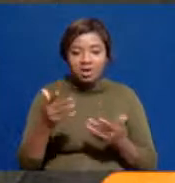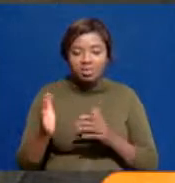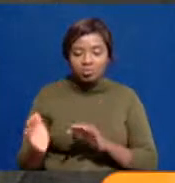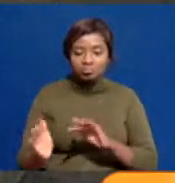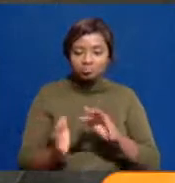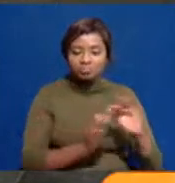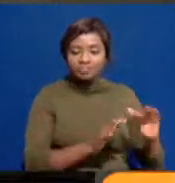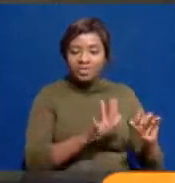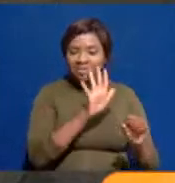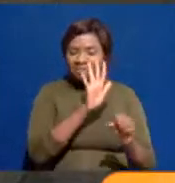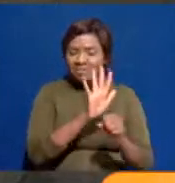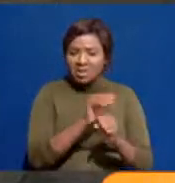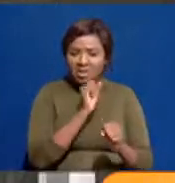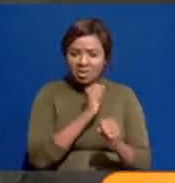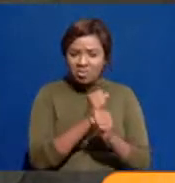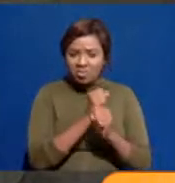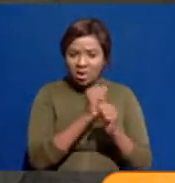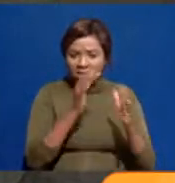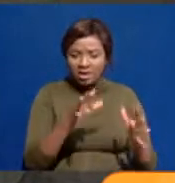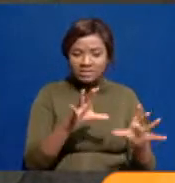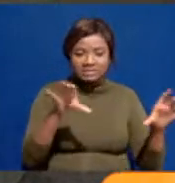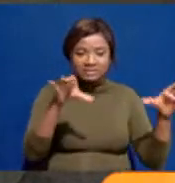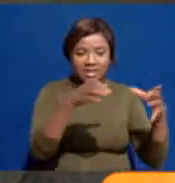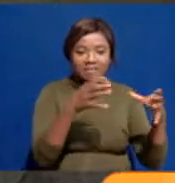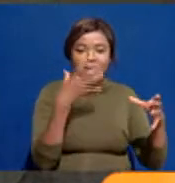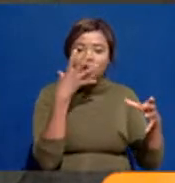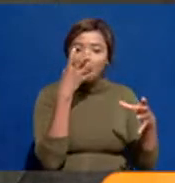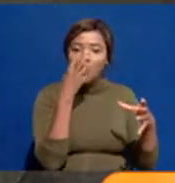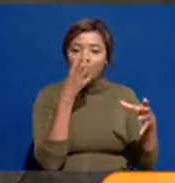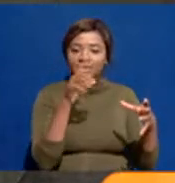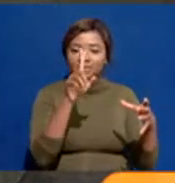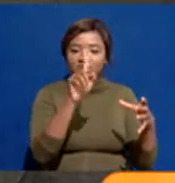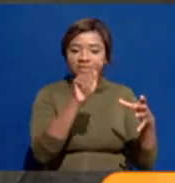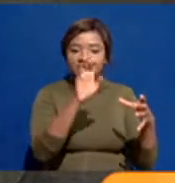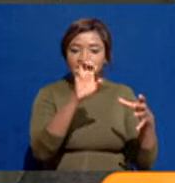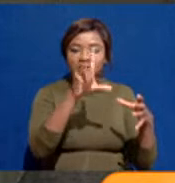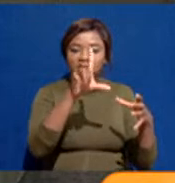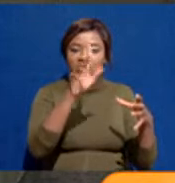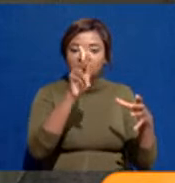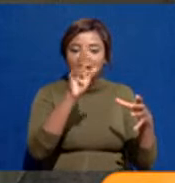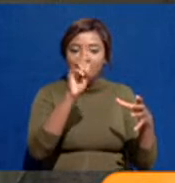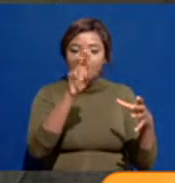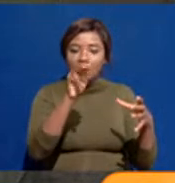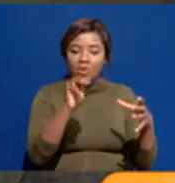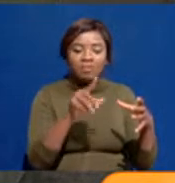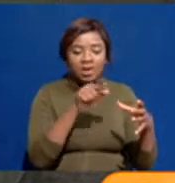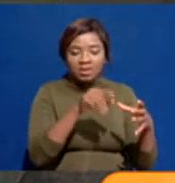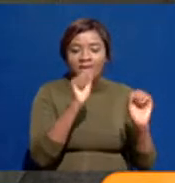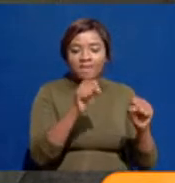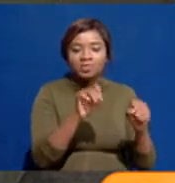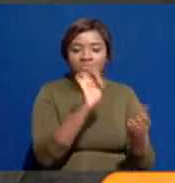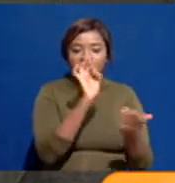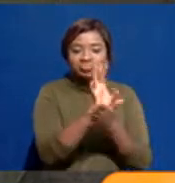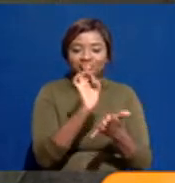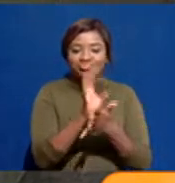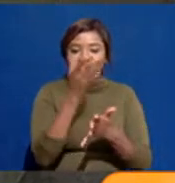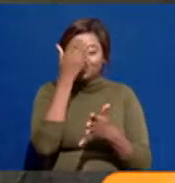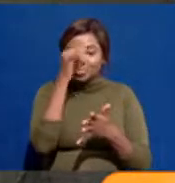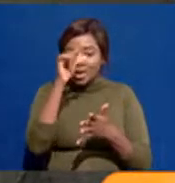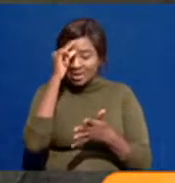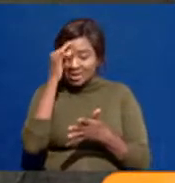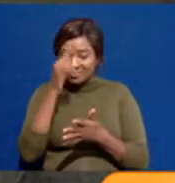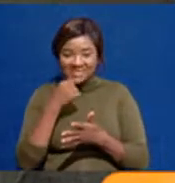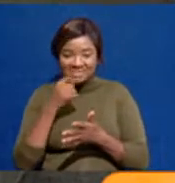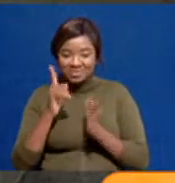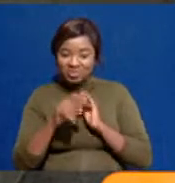Thousands of employees at Telkom Kenya could lose their jobs as the government has threatened to withdraw the firm's license.